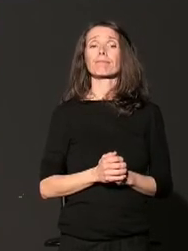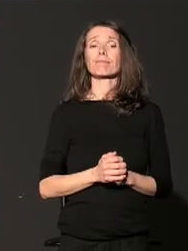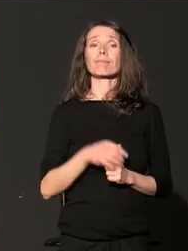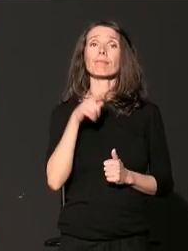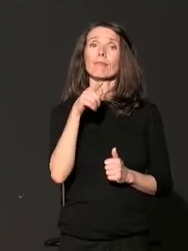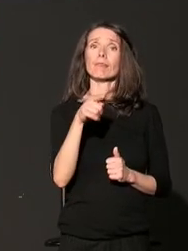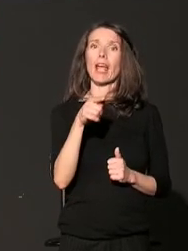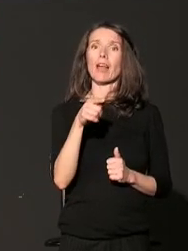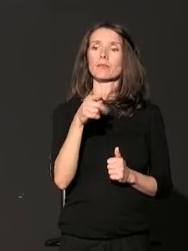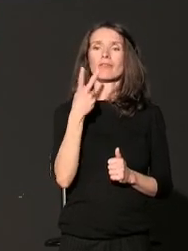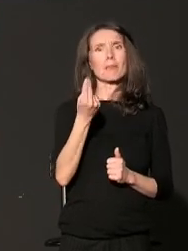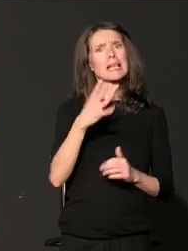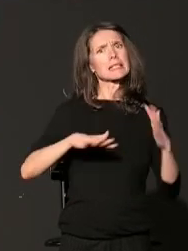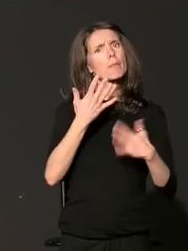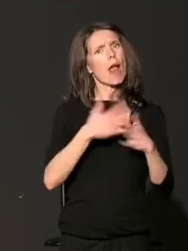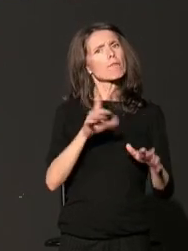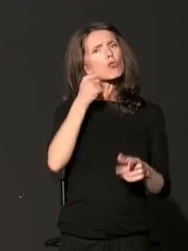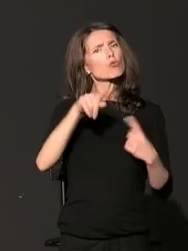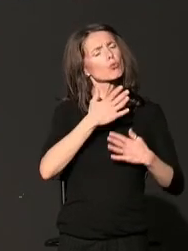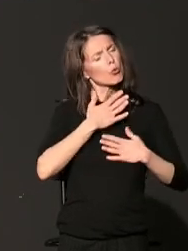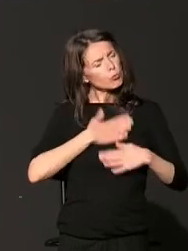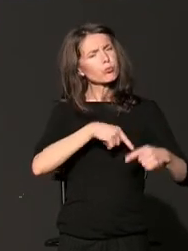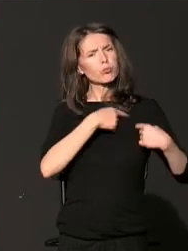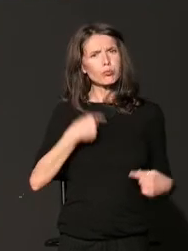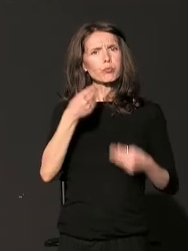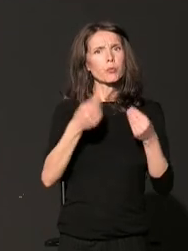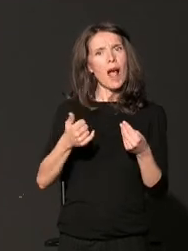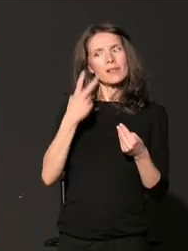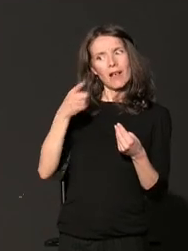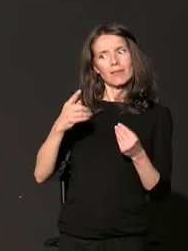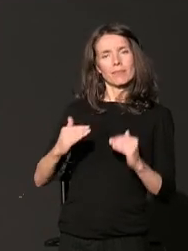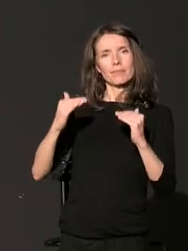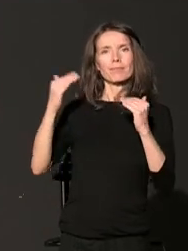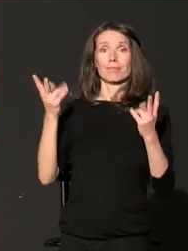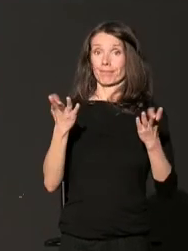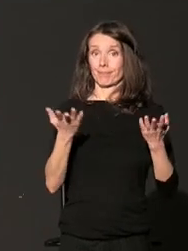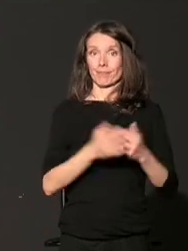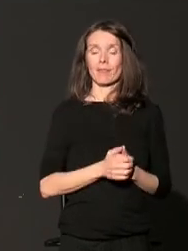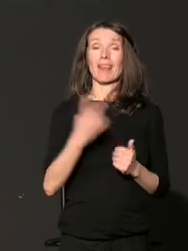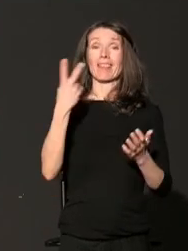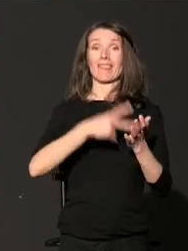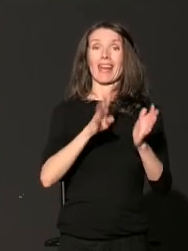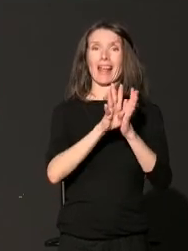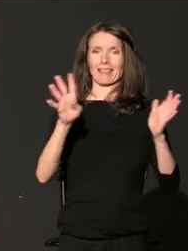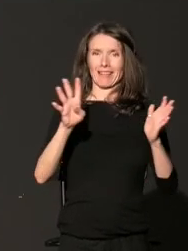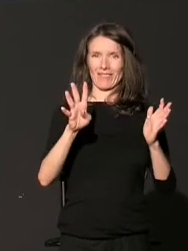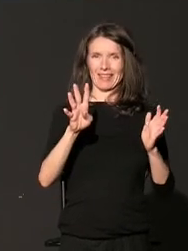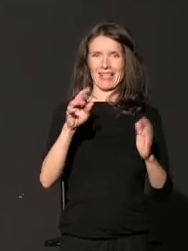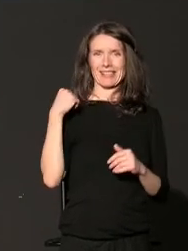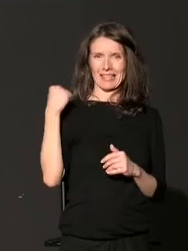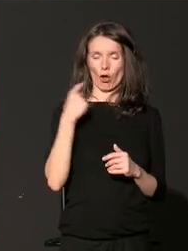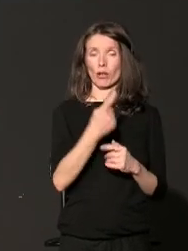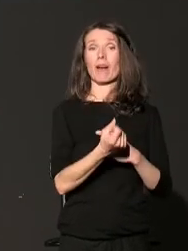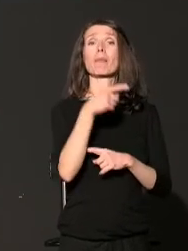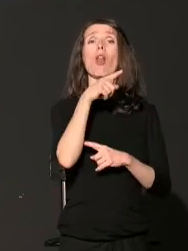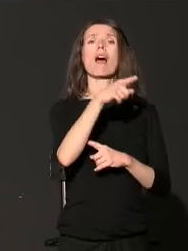In 2019, there was a behavioral economist economic study that Science Magazine actually put out. They were